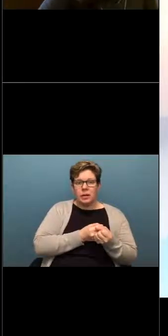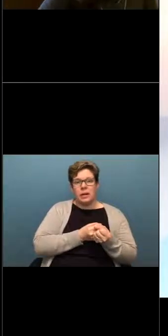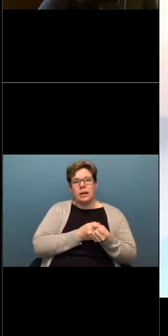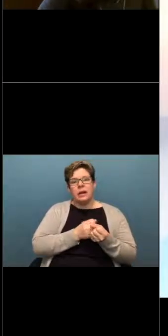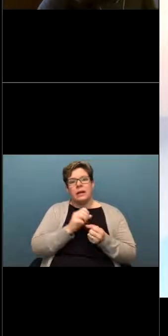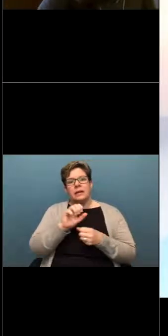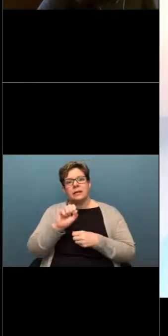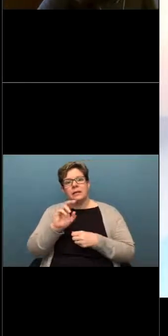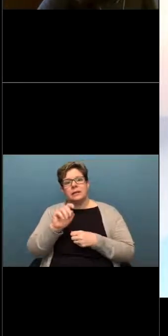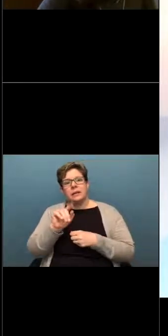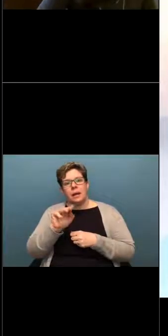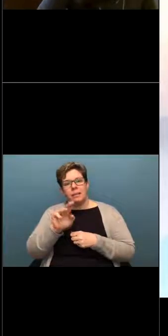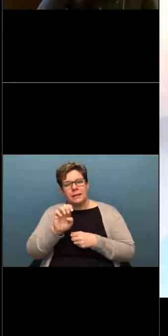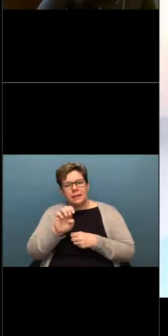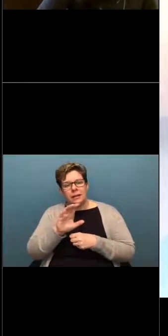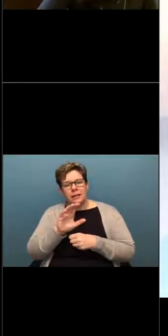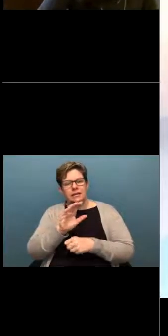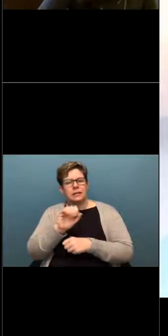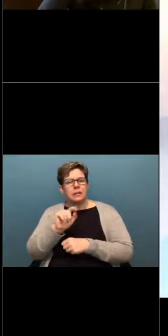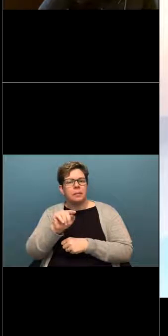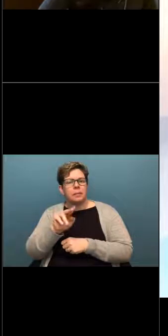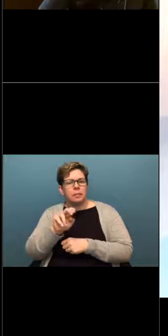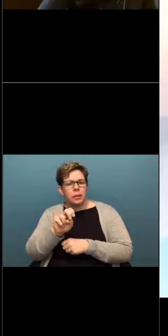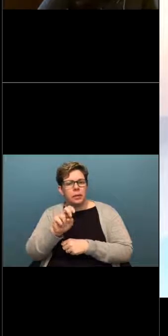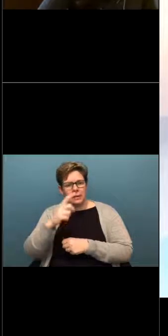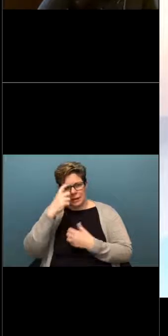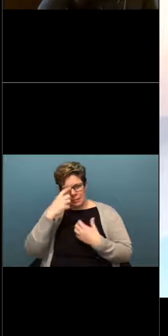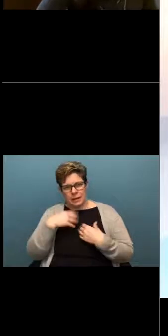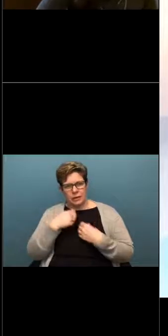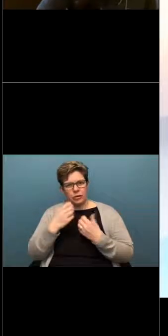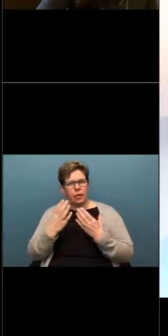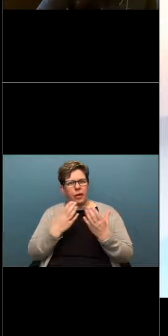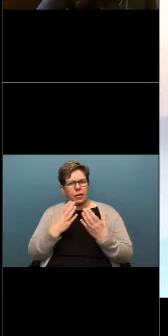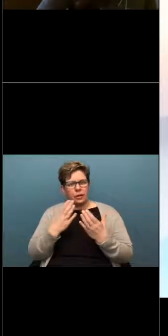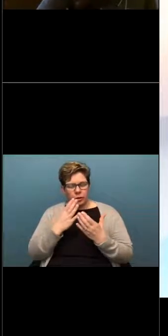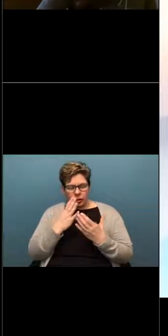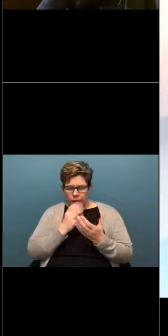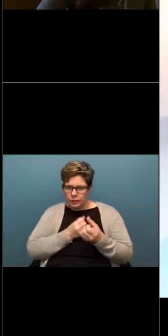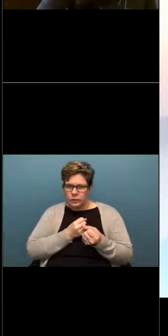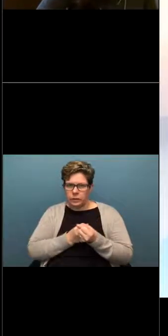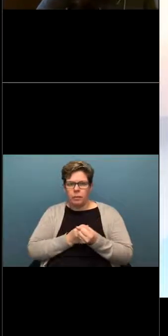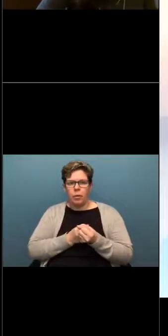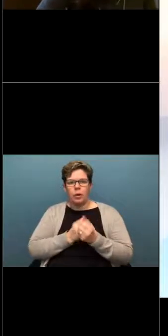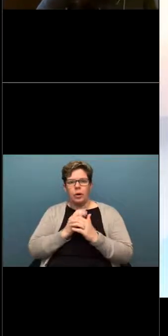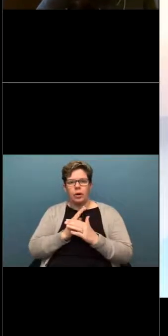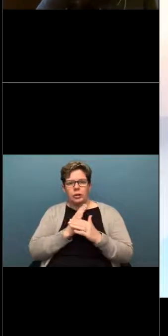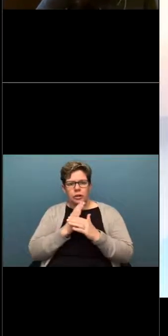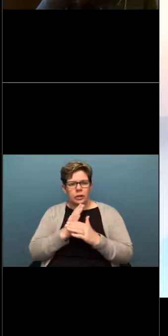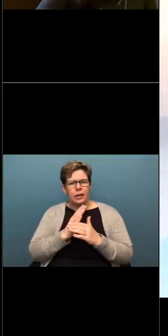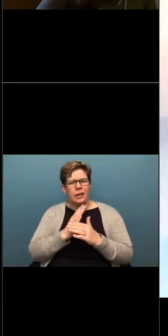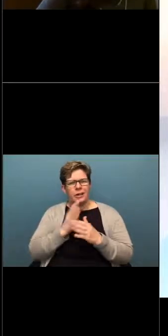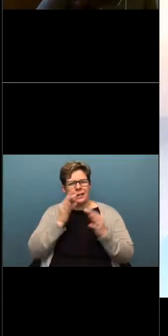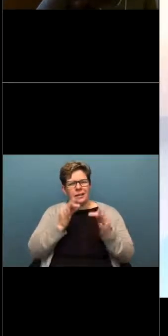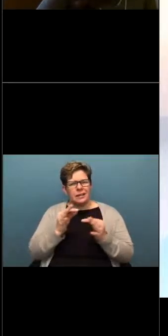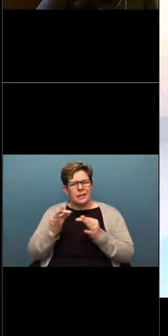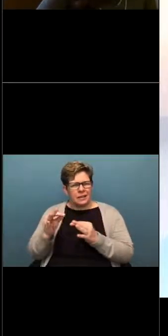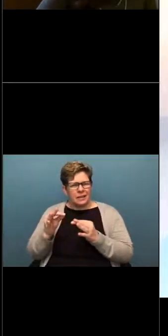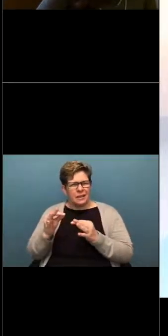Health Services Administration supports the use of shared decision-making as a part of routine mental health care.